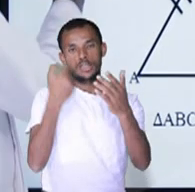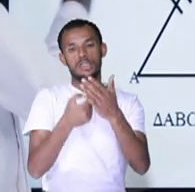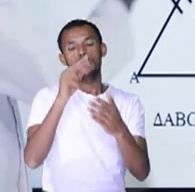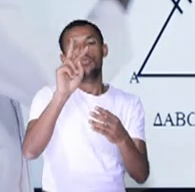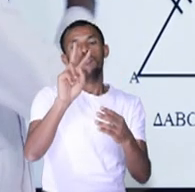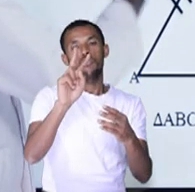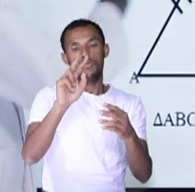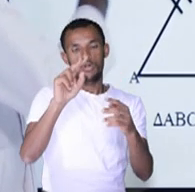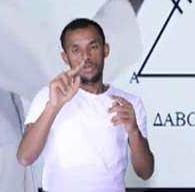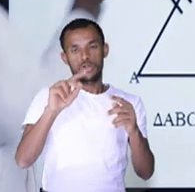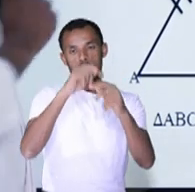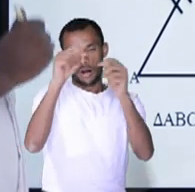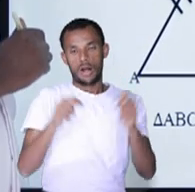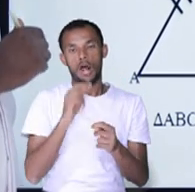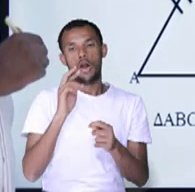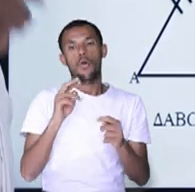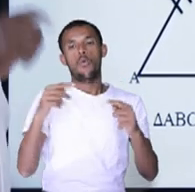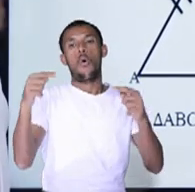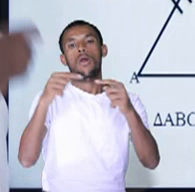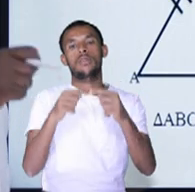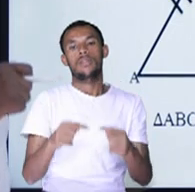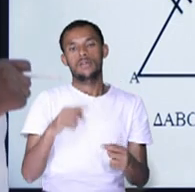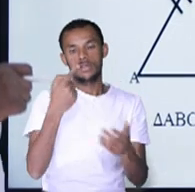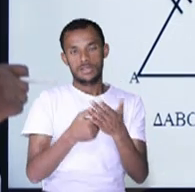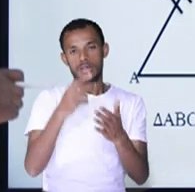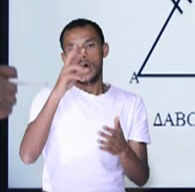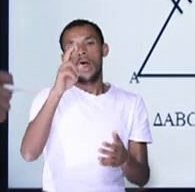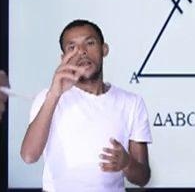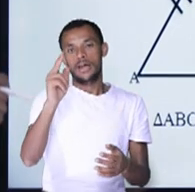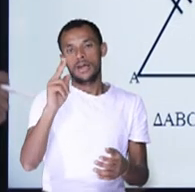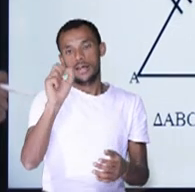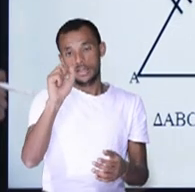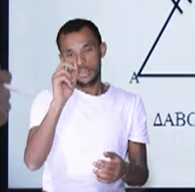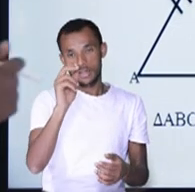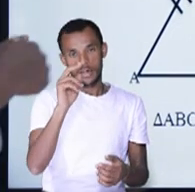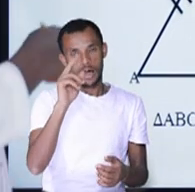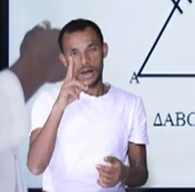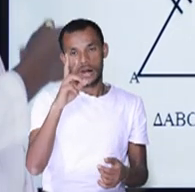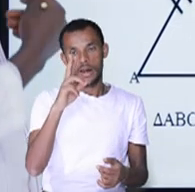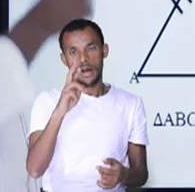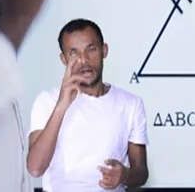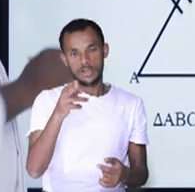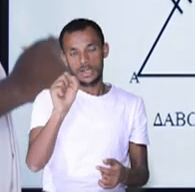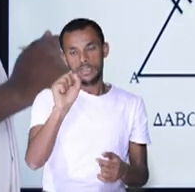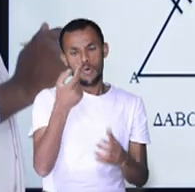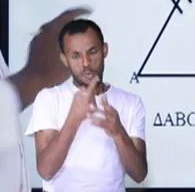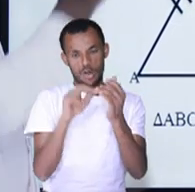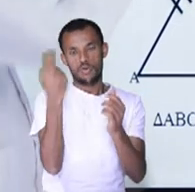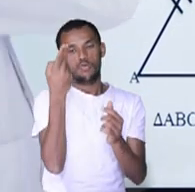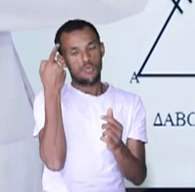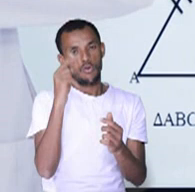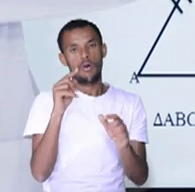congruent. As I said before, this RHS is only used to prove for right angle triangles. But the above